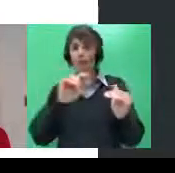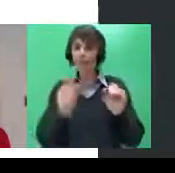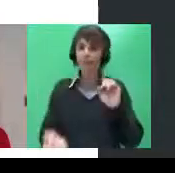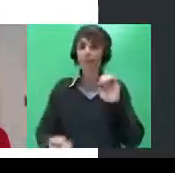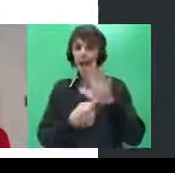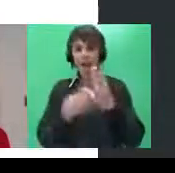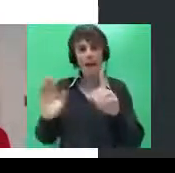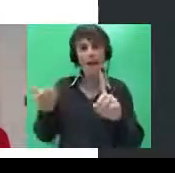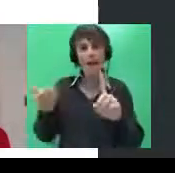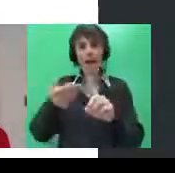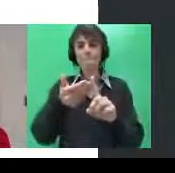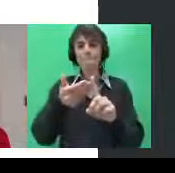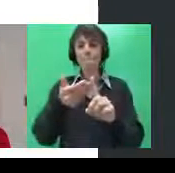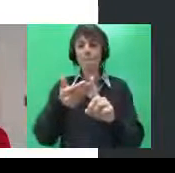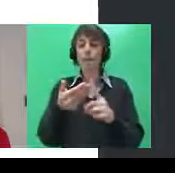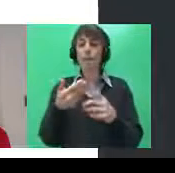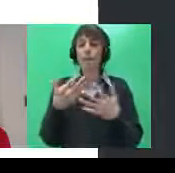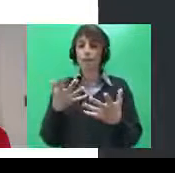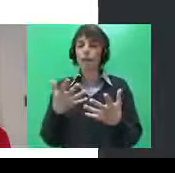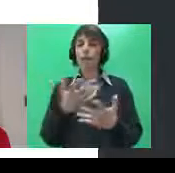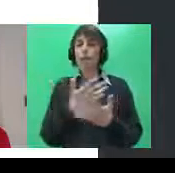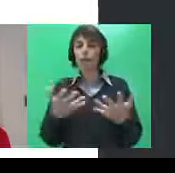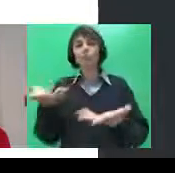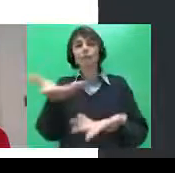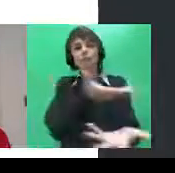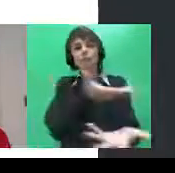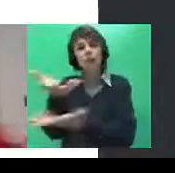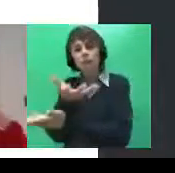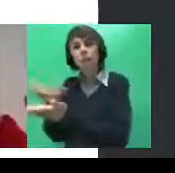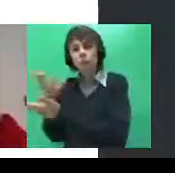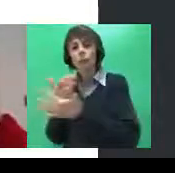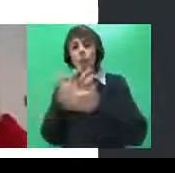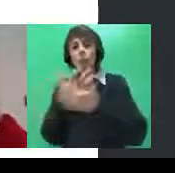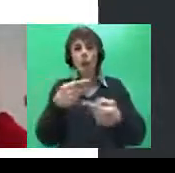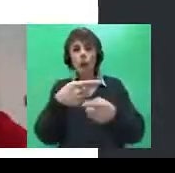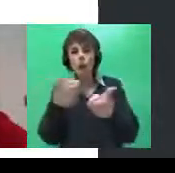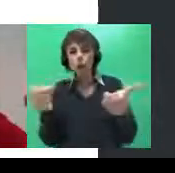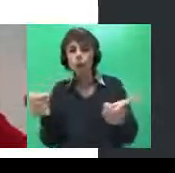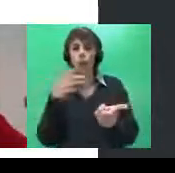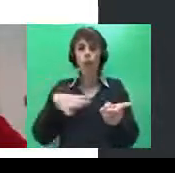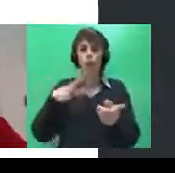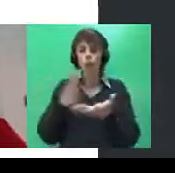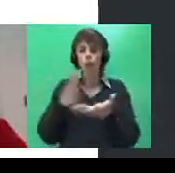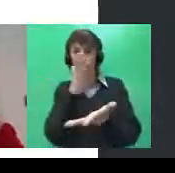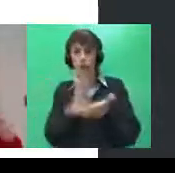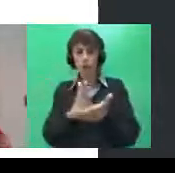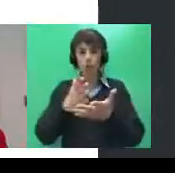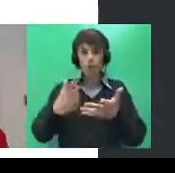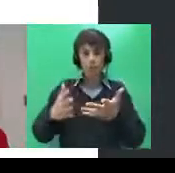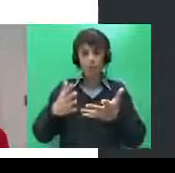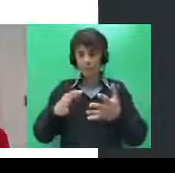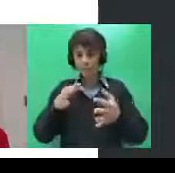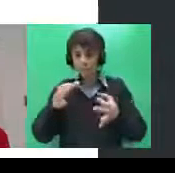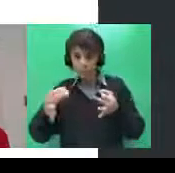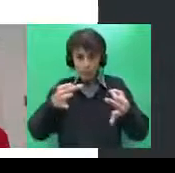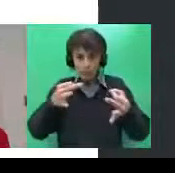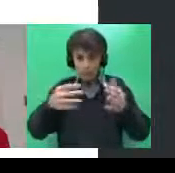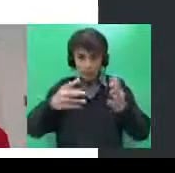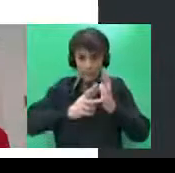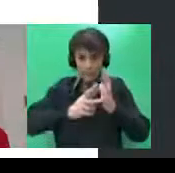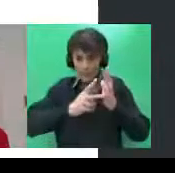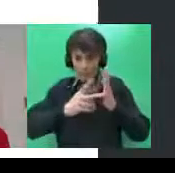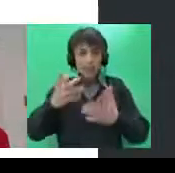lots of discussions with many of you down the line, and those discussions will continue. We really are keen for this to be a co-designed piece of work that doesn't feel like it's a